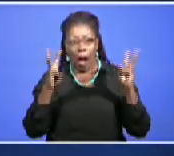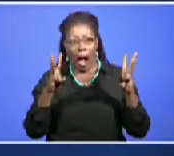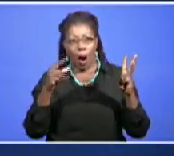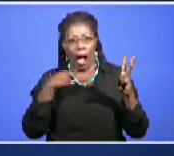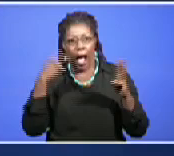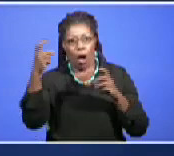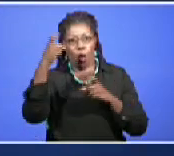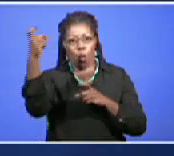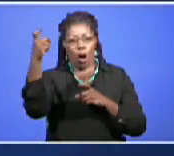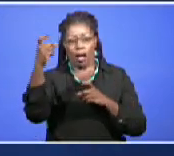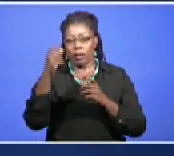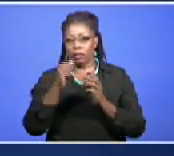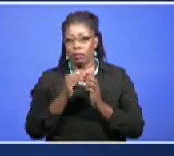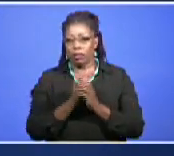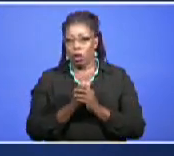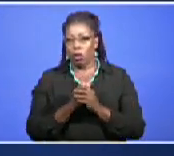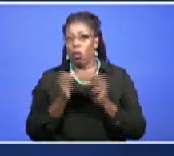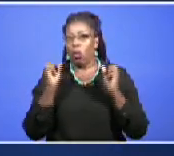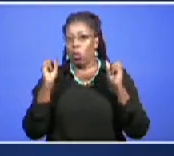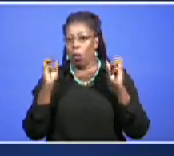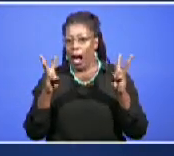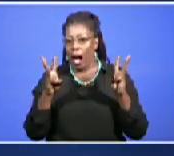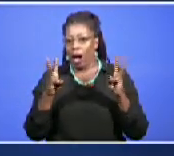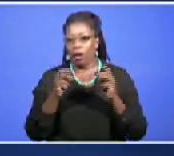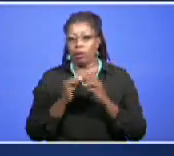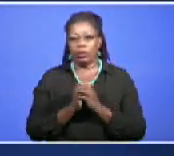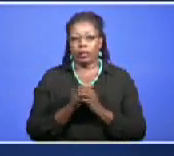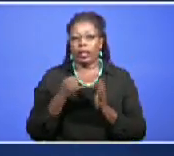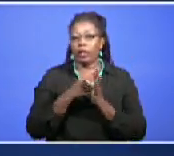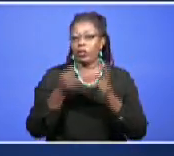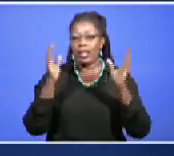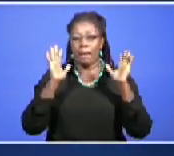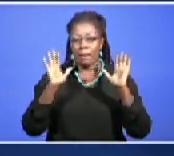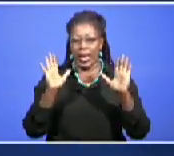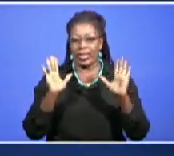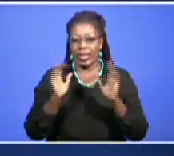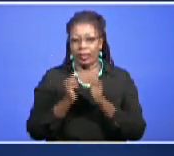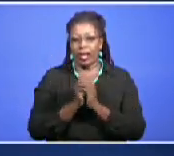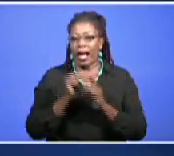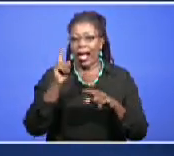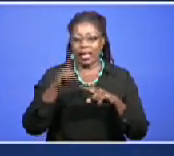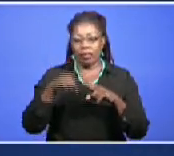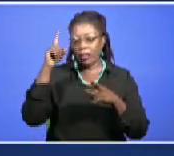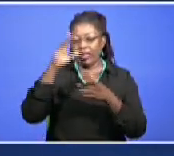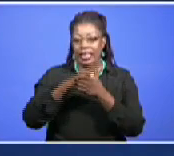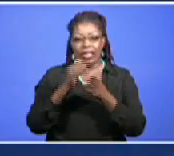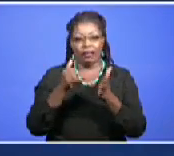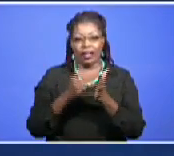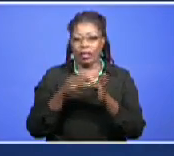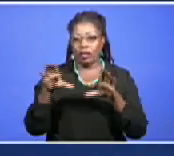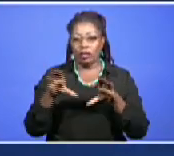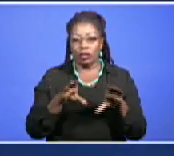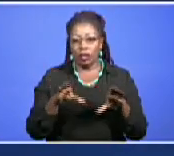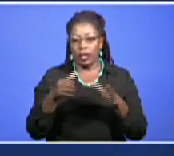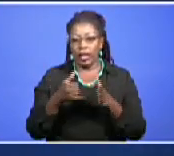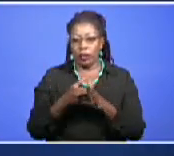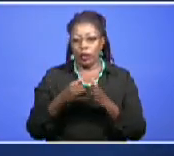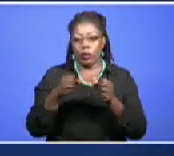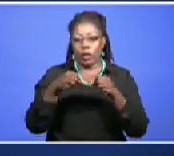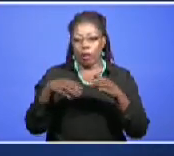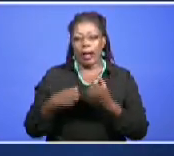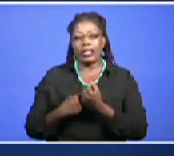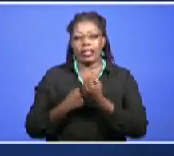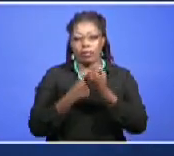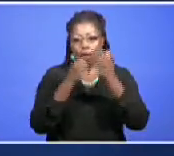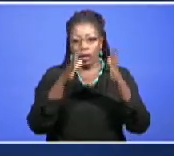I was like, wow, that was so amazing. I just couldn't believe it. I couldn't have done it with the help of my